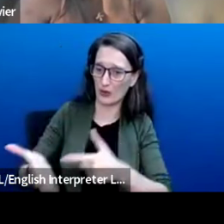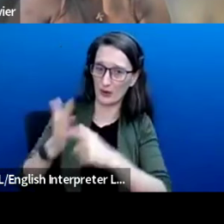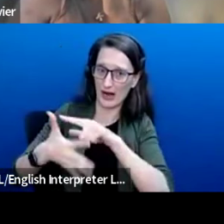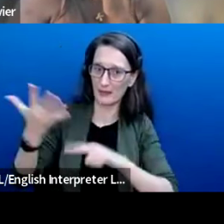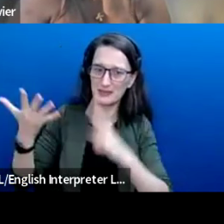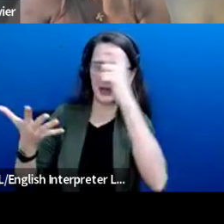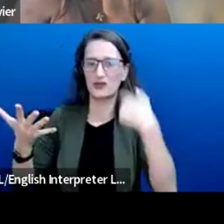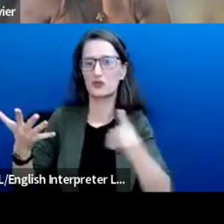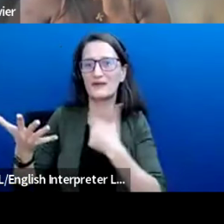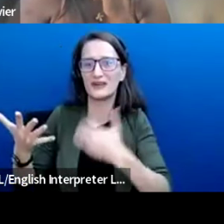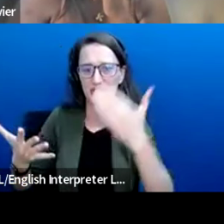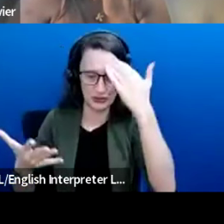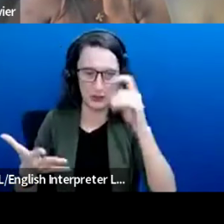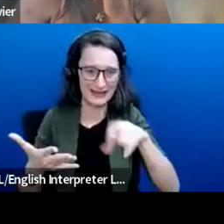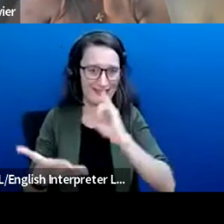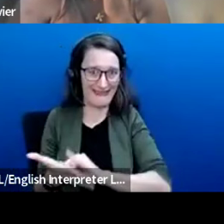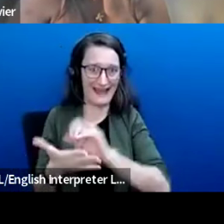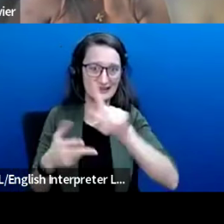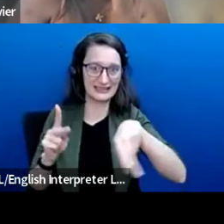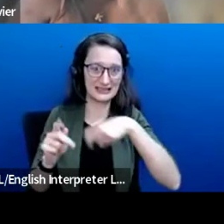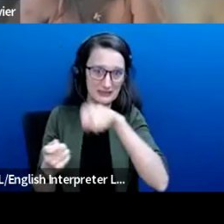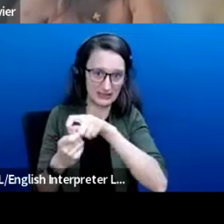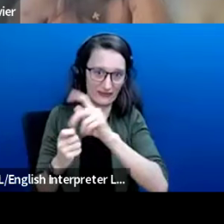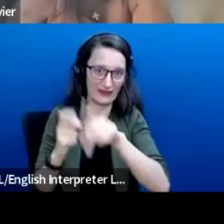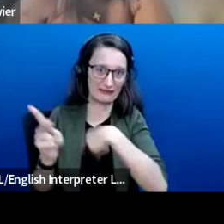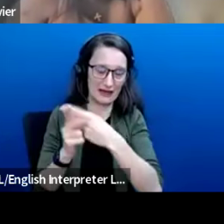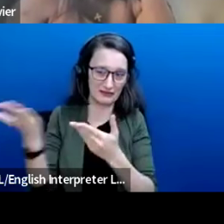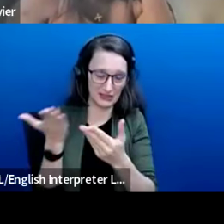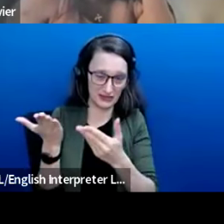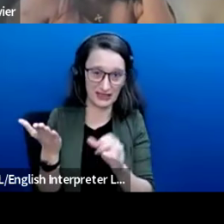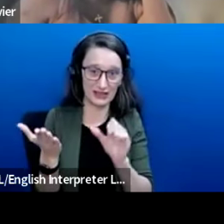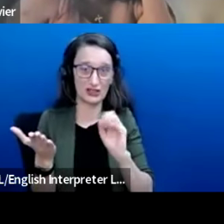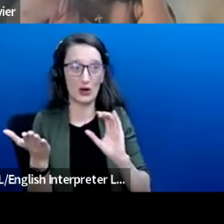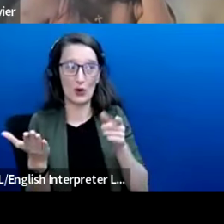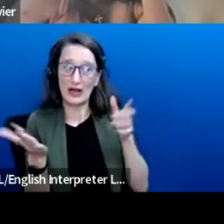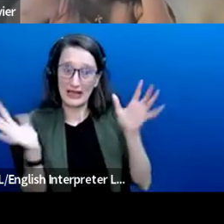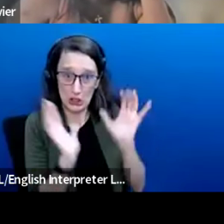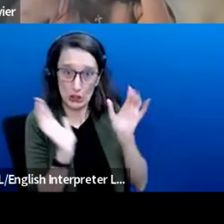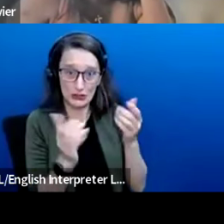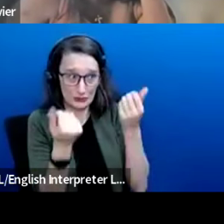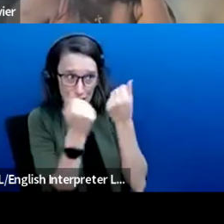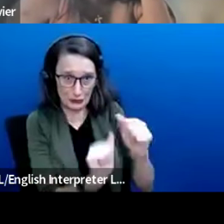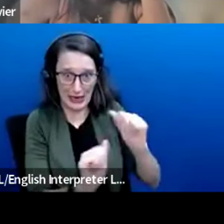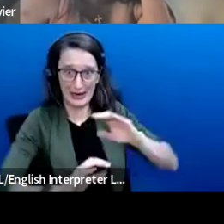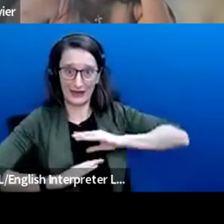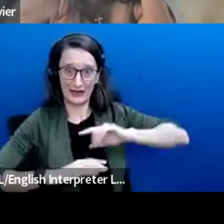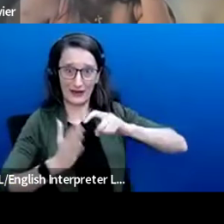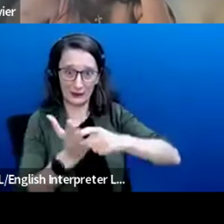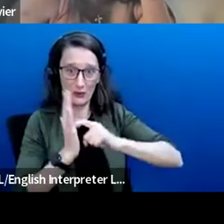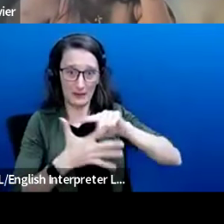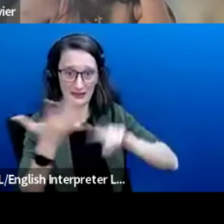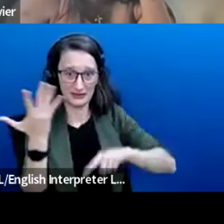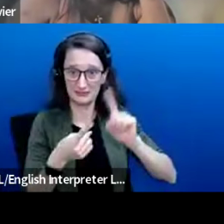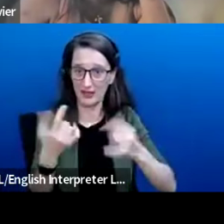types of services, if that makes sense. And so I feel like it's in our best interest to encourage you to try to get it done until the end of this